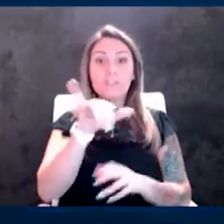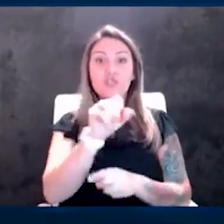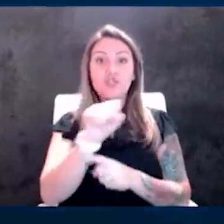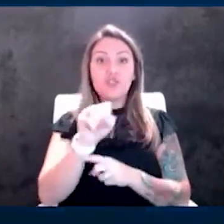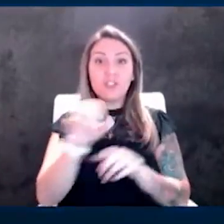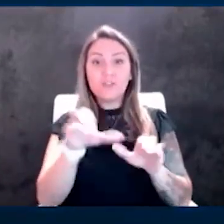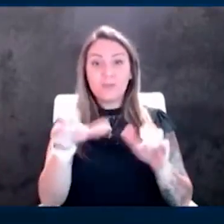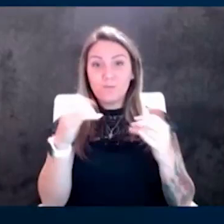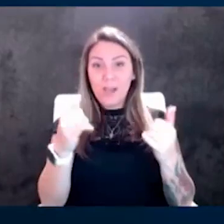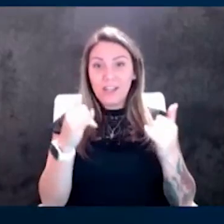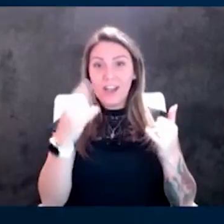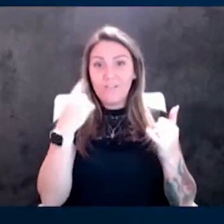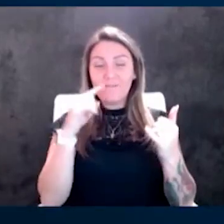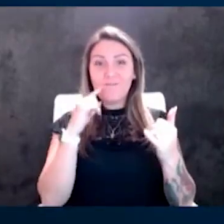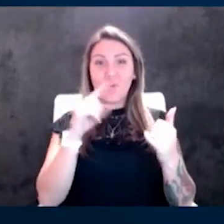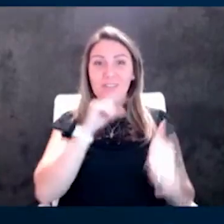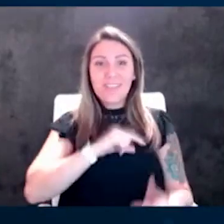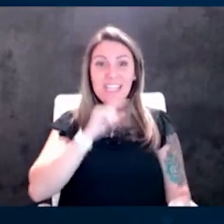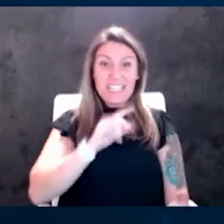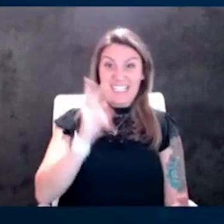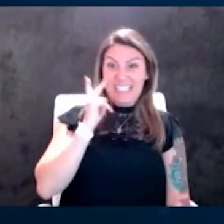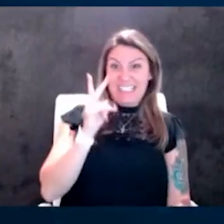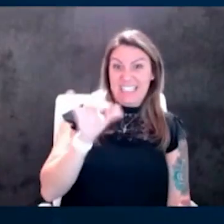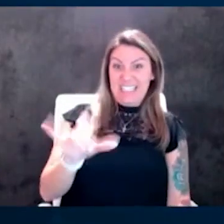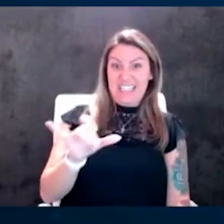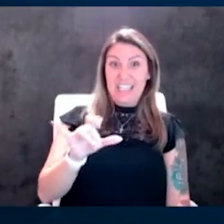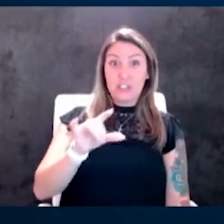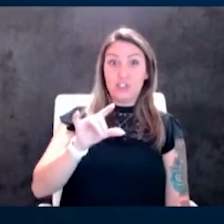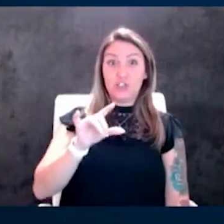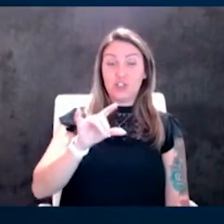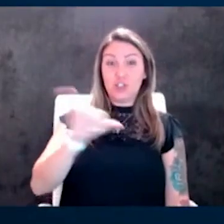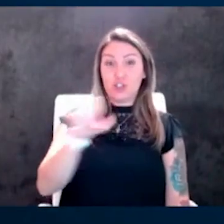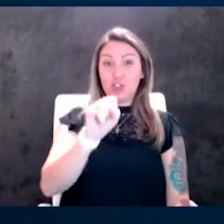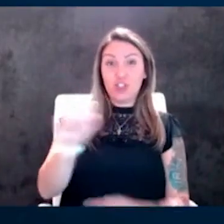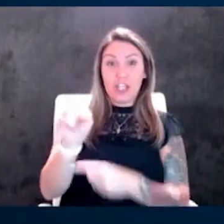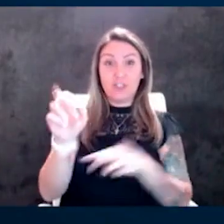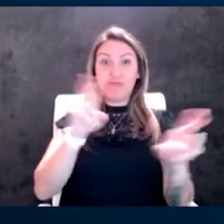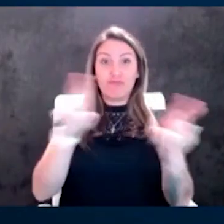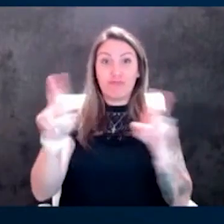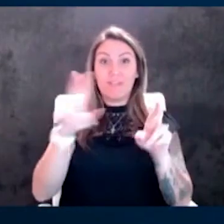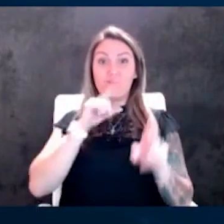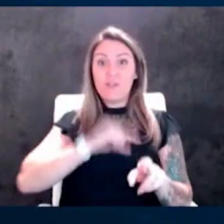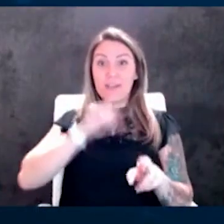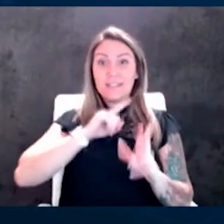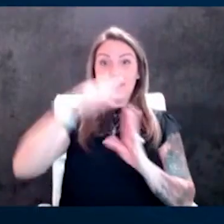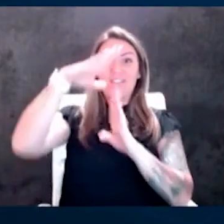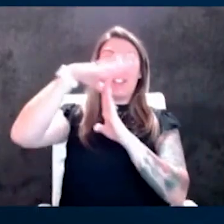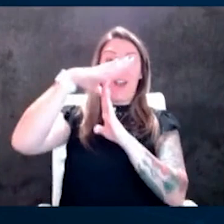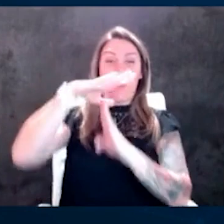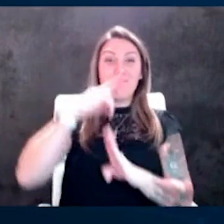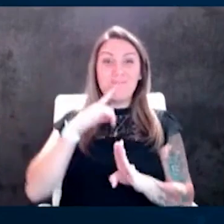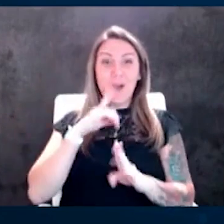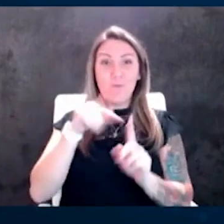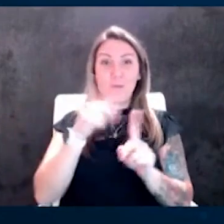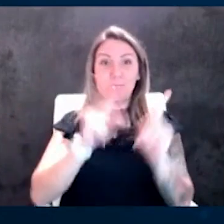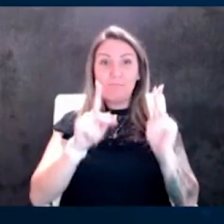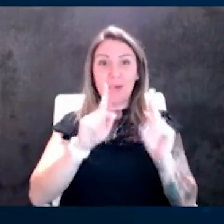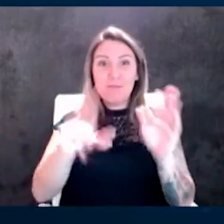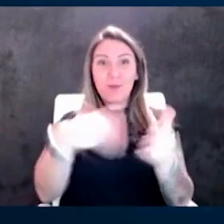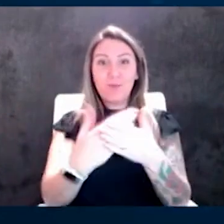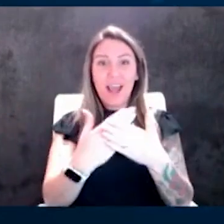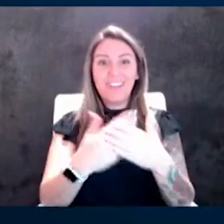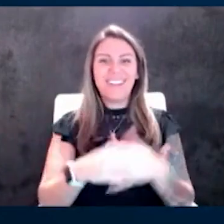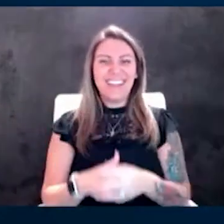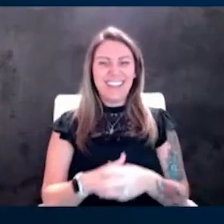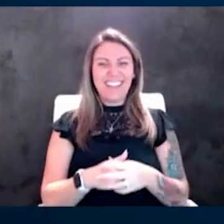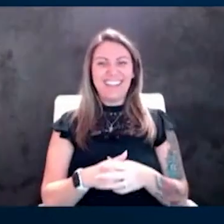I got to see this. Take a look at this. This is Jess getting ready for Thanksgiving on the top. That's Jess when people arrive. I believe that. Anyone